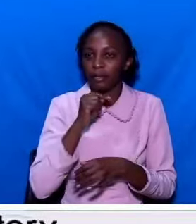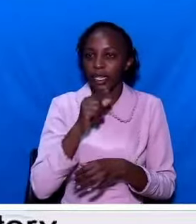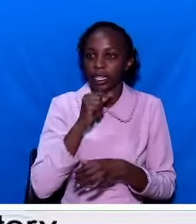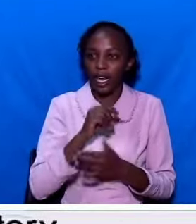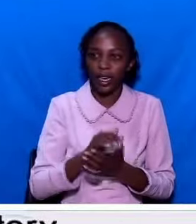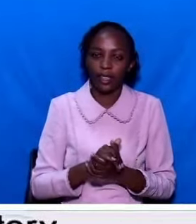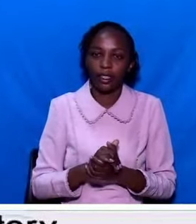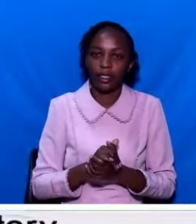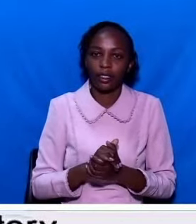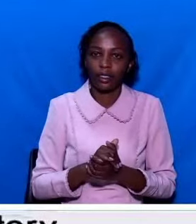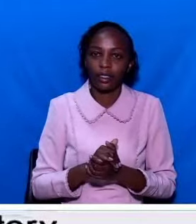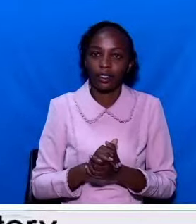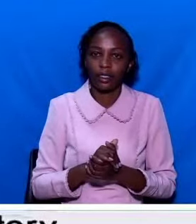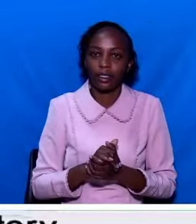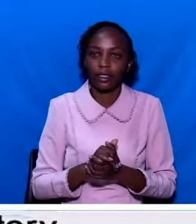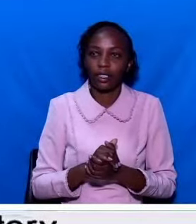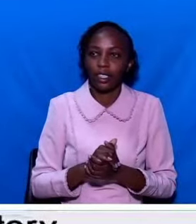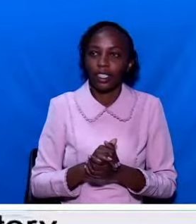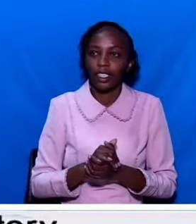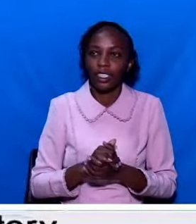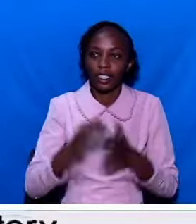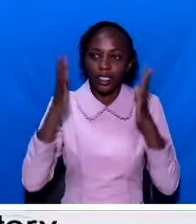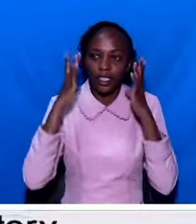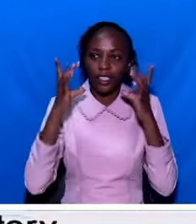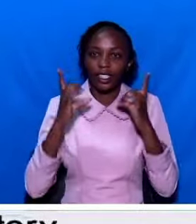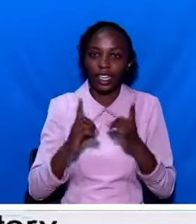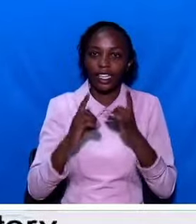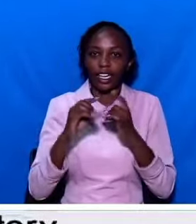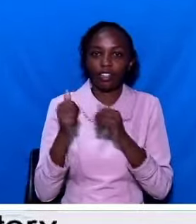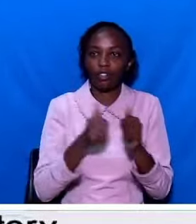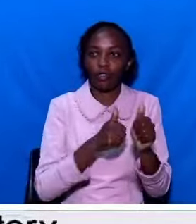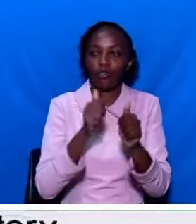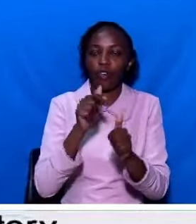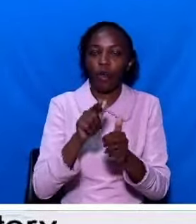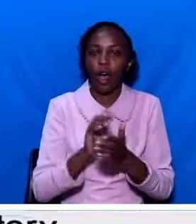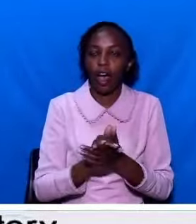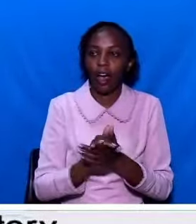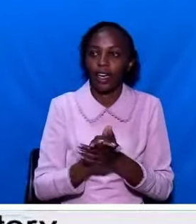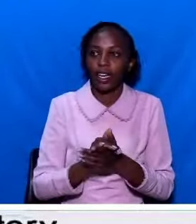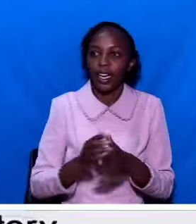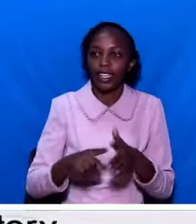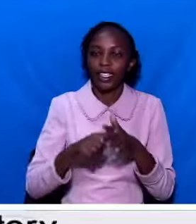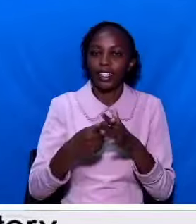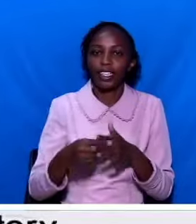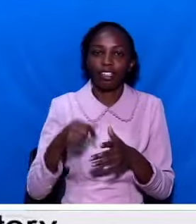hallelujah, decided to run to her and begin to bully her.